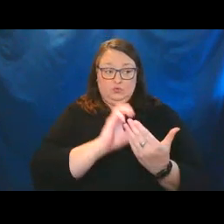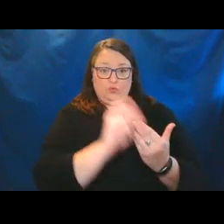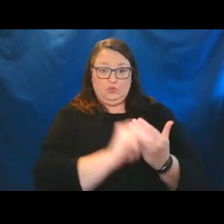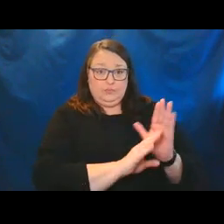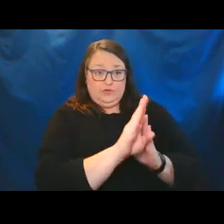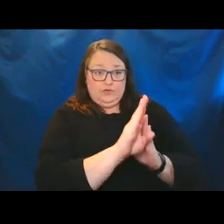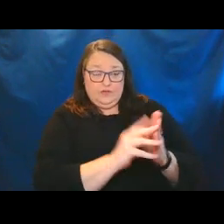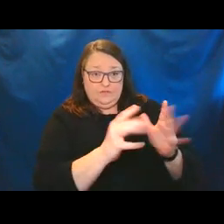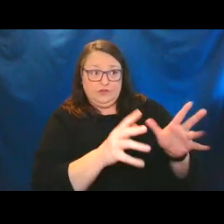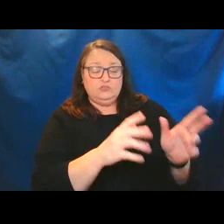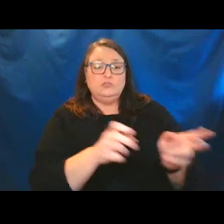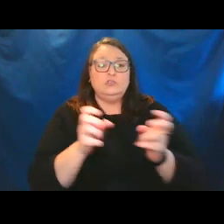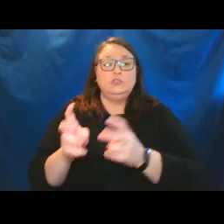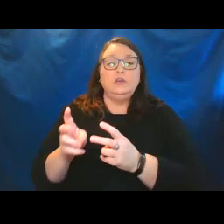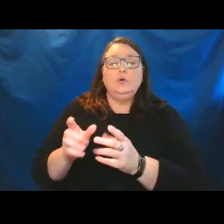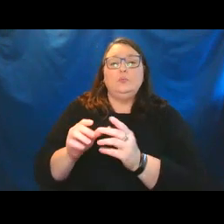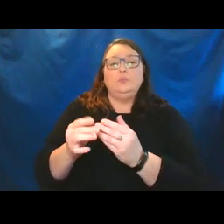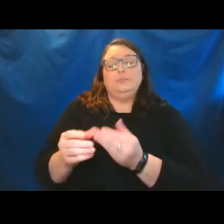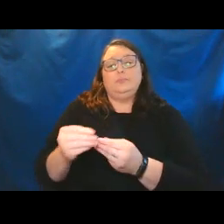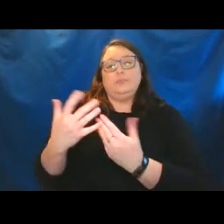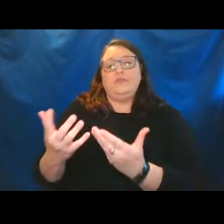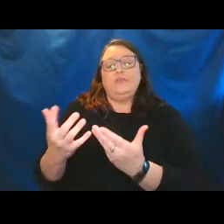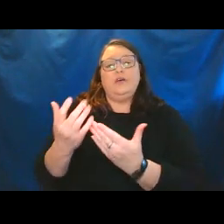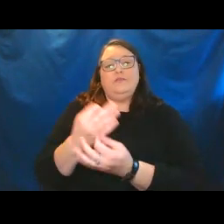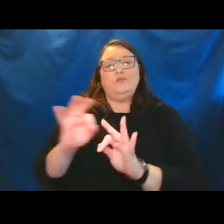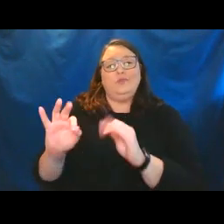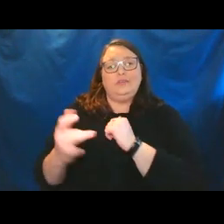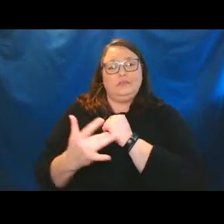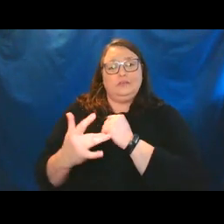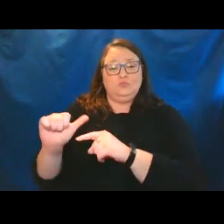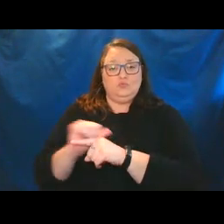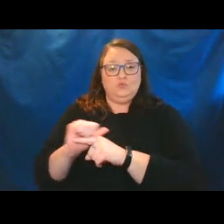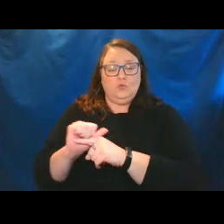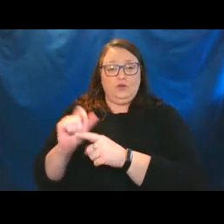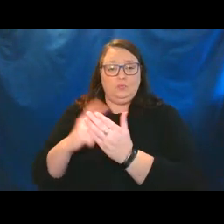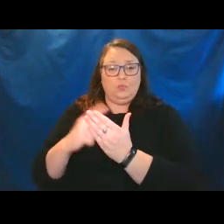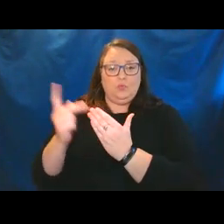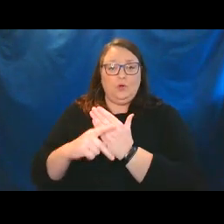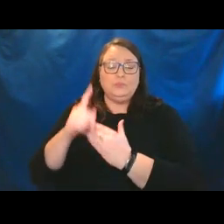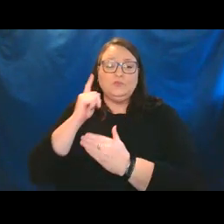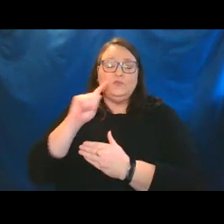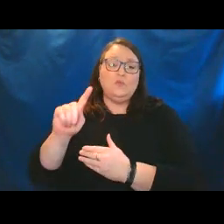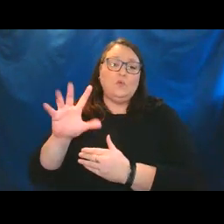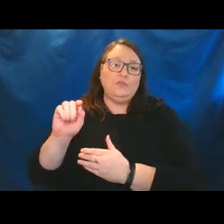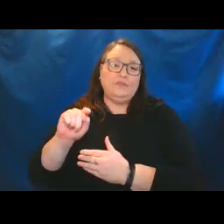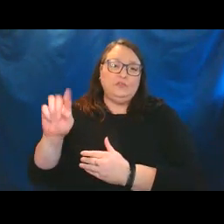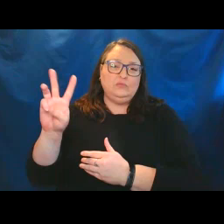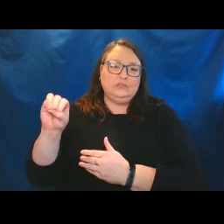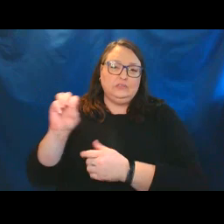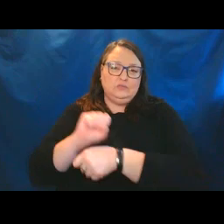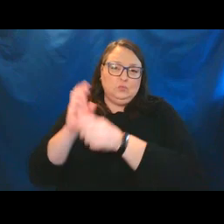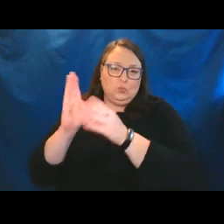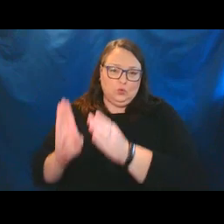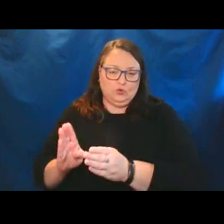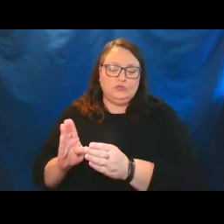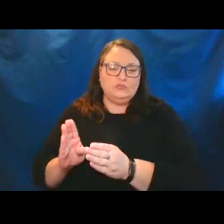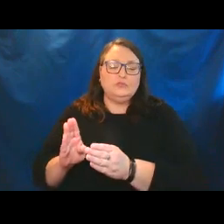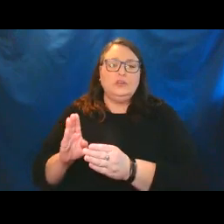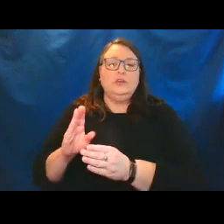lead free technical training programs for 50 to 60 workers on climate-informed skills, while providing